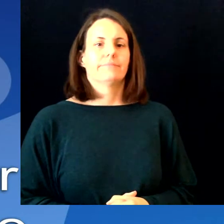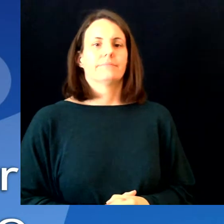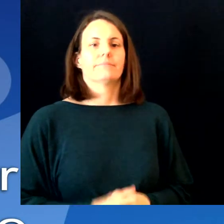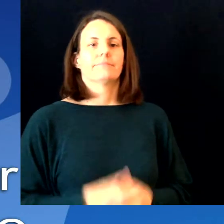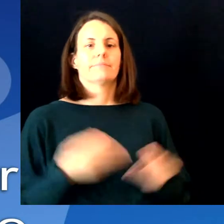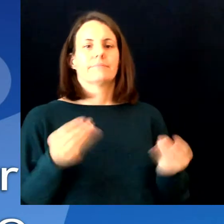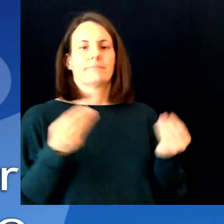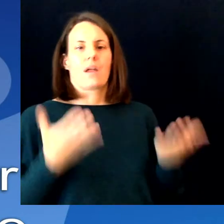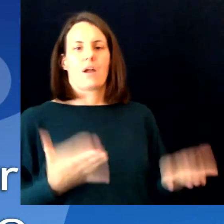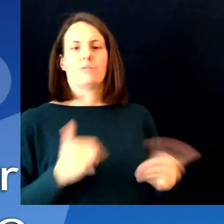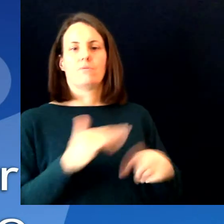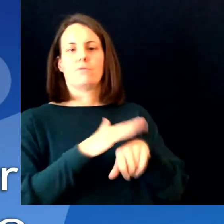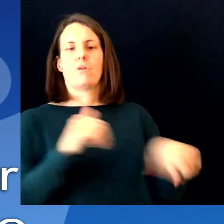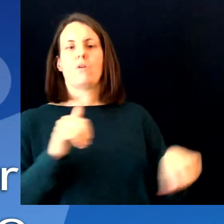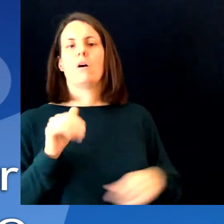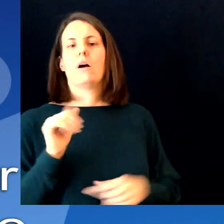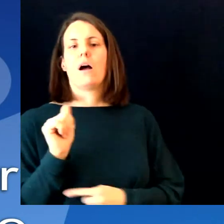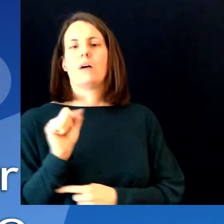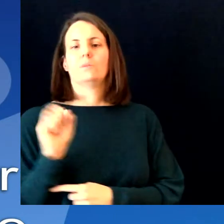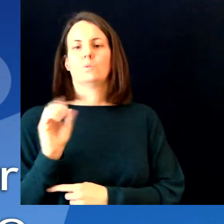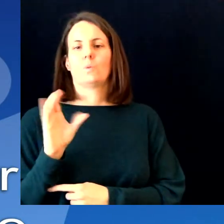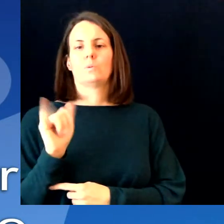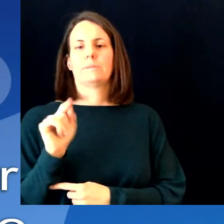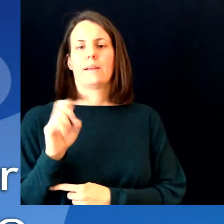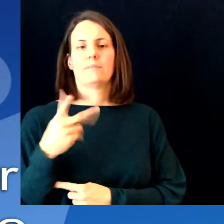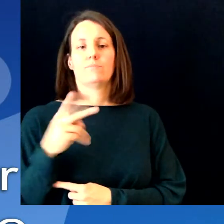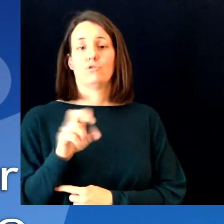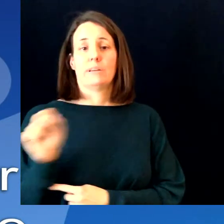Hi, thanks. I'm going to pass for now. Thanks, guys.